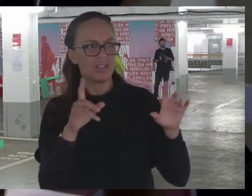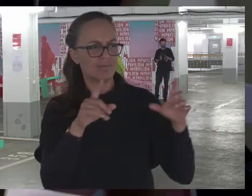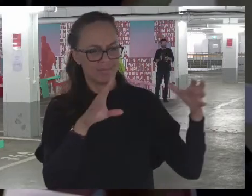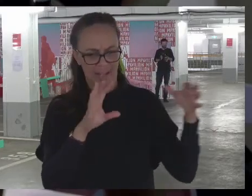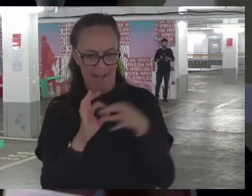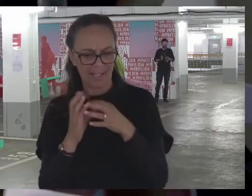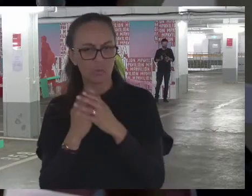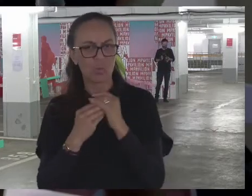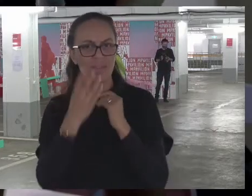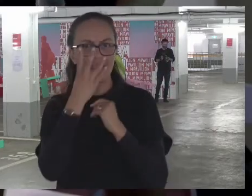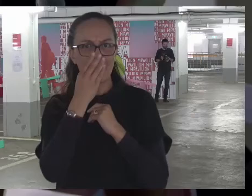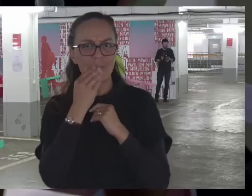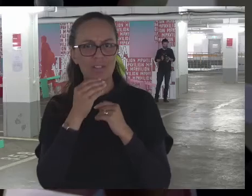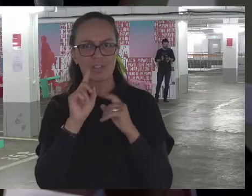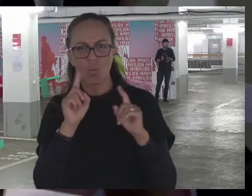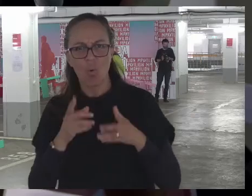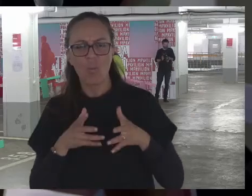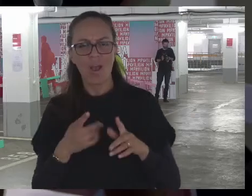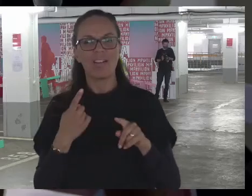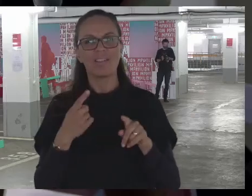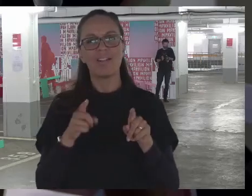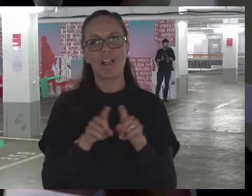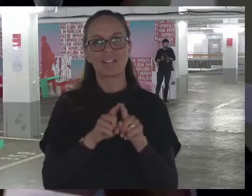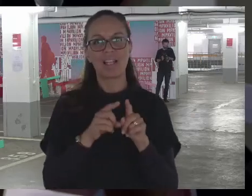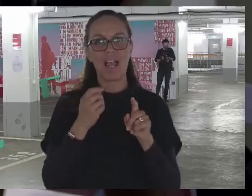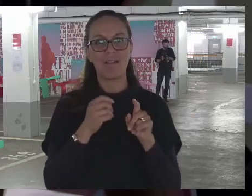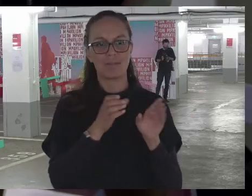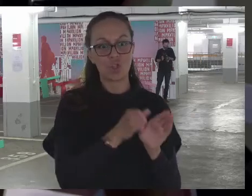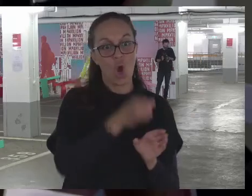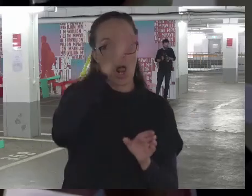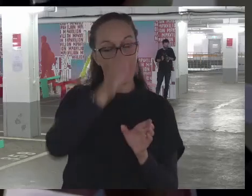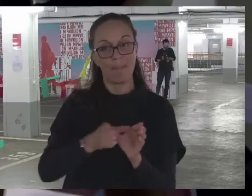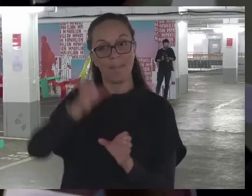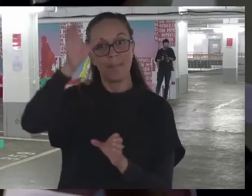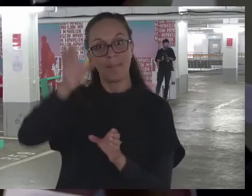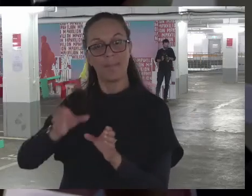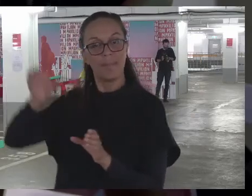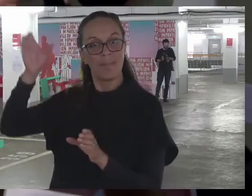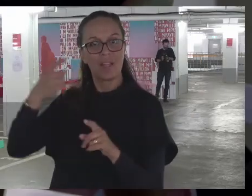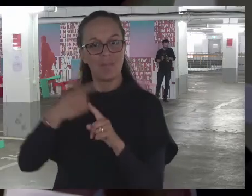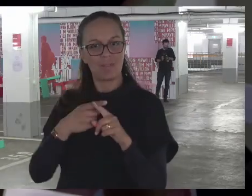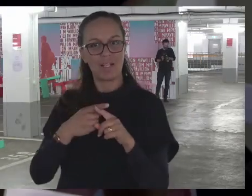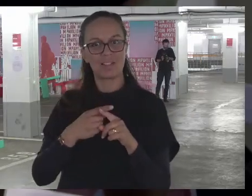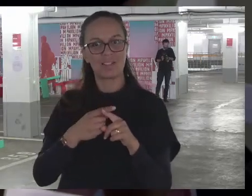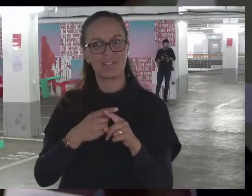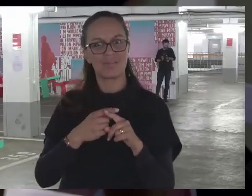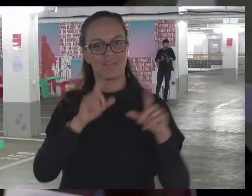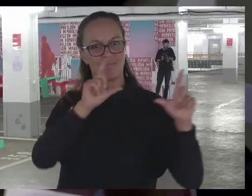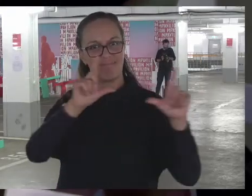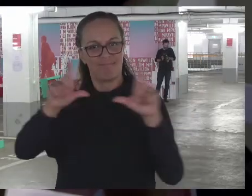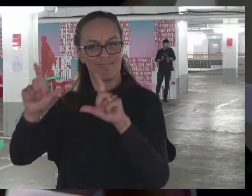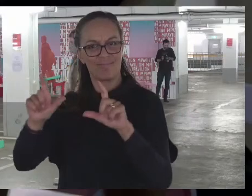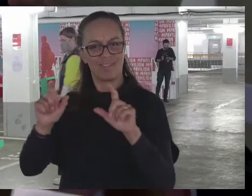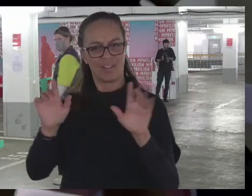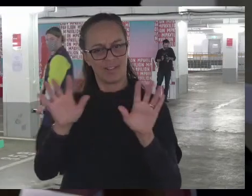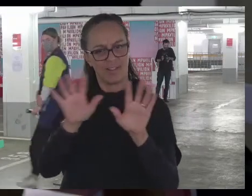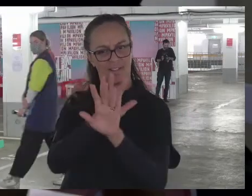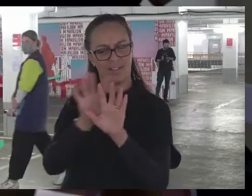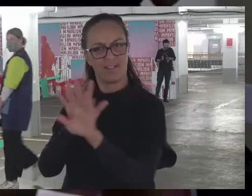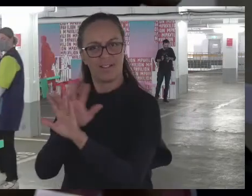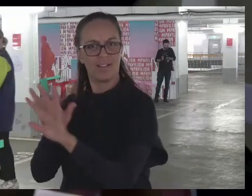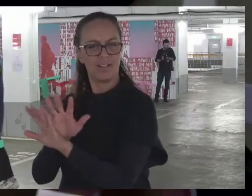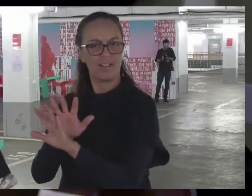there's images of columns in and out through the work. So it has that sort of tie back to the building. Yeah, it's a very